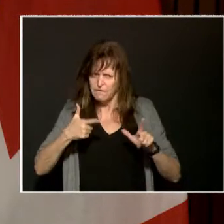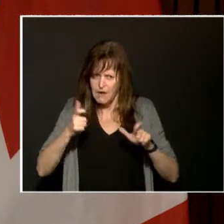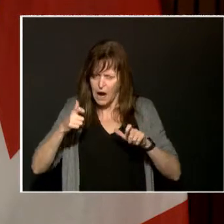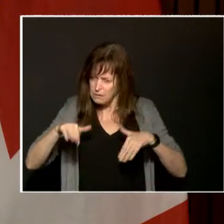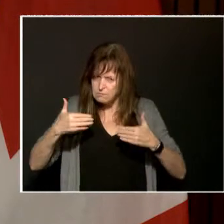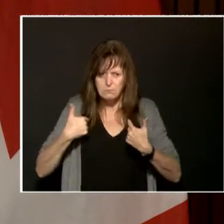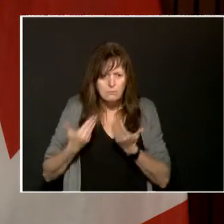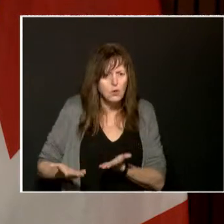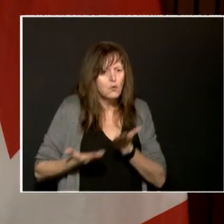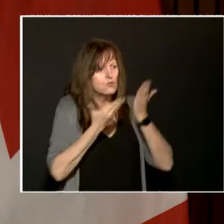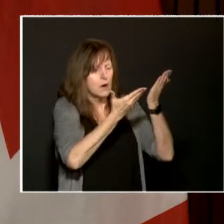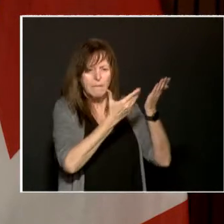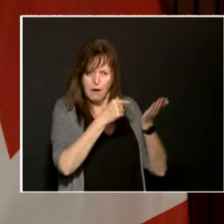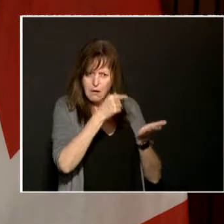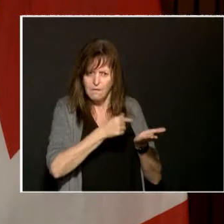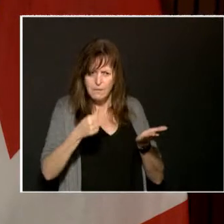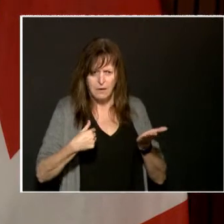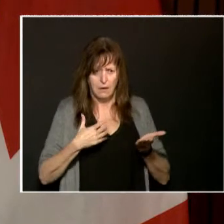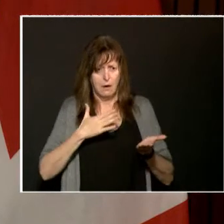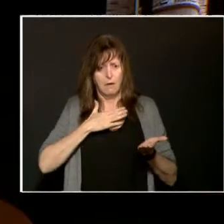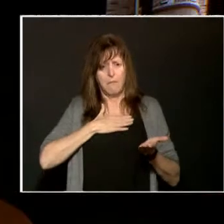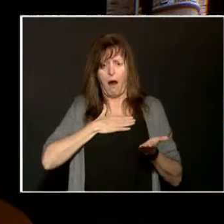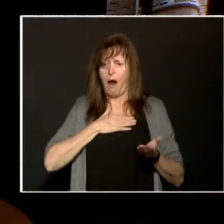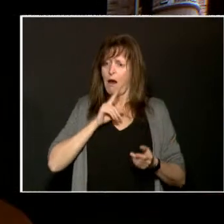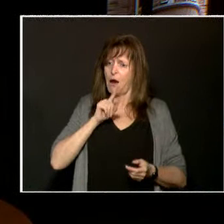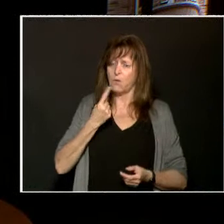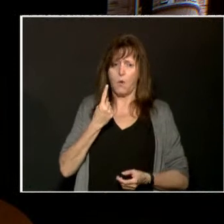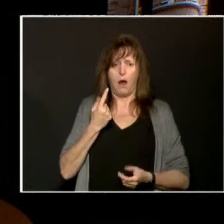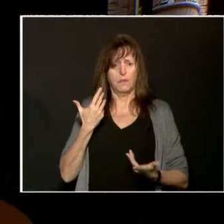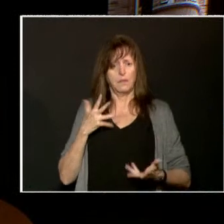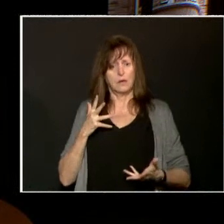table looking at it. Follow-up?